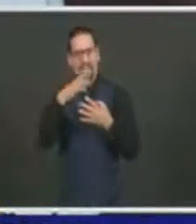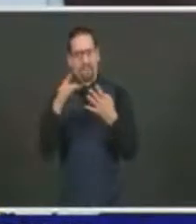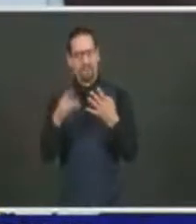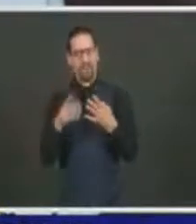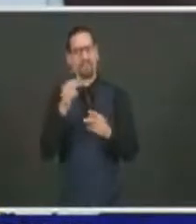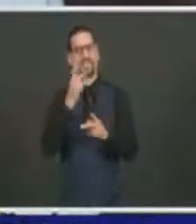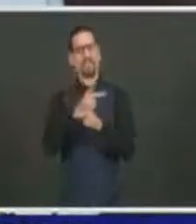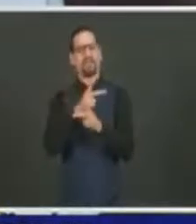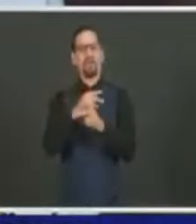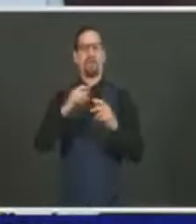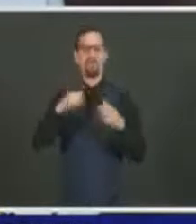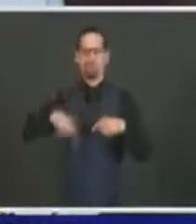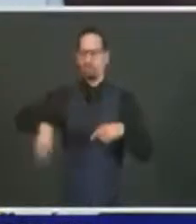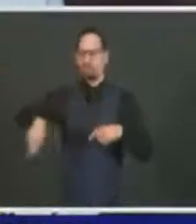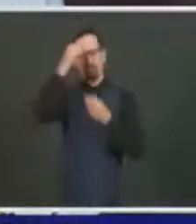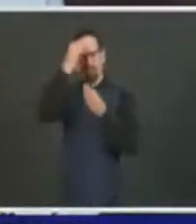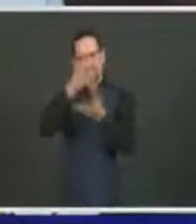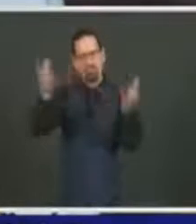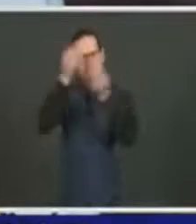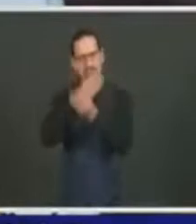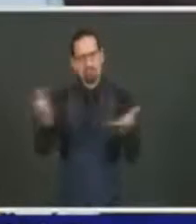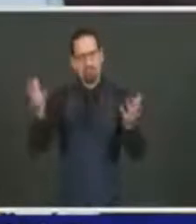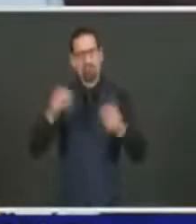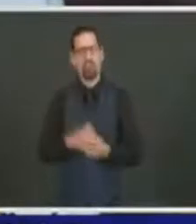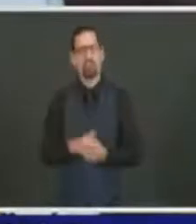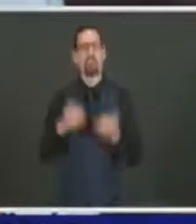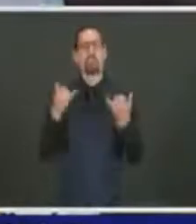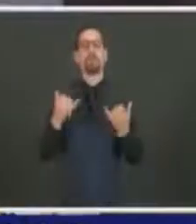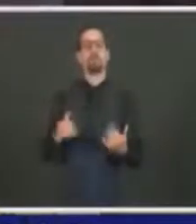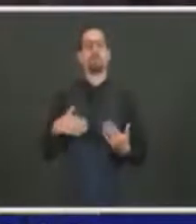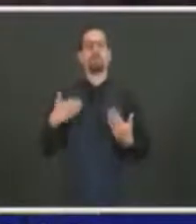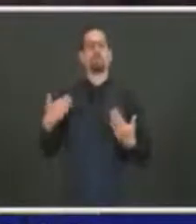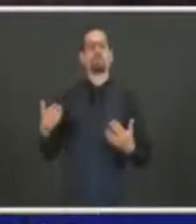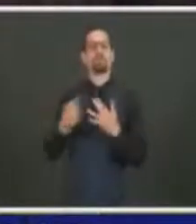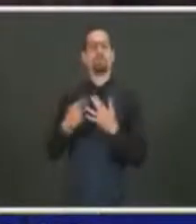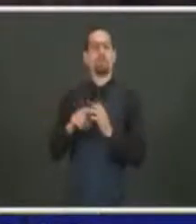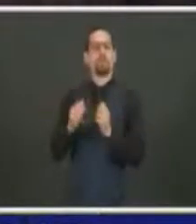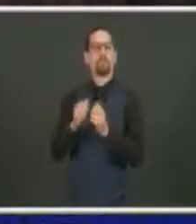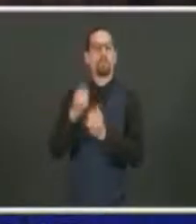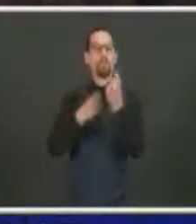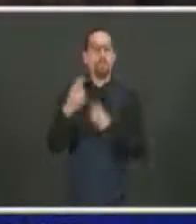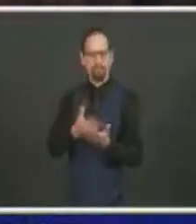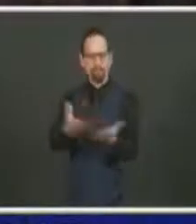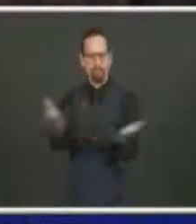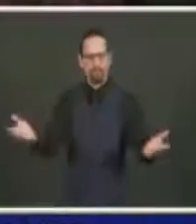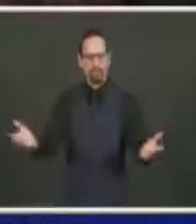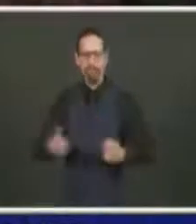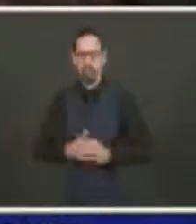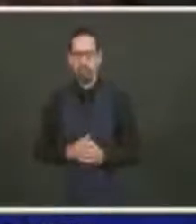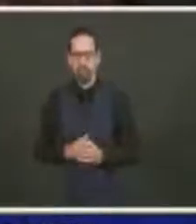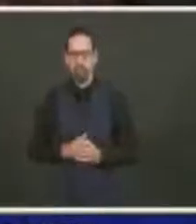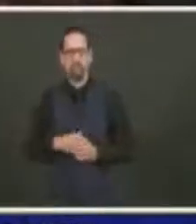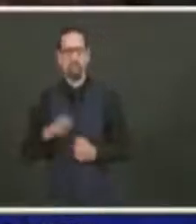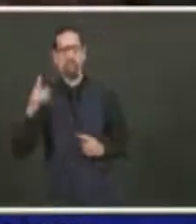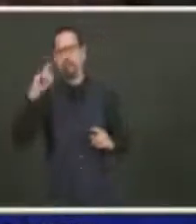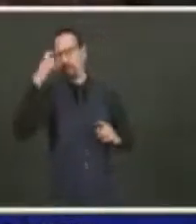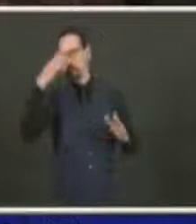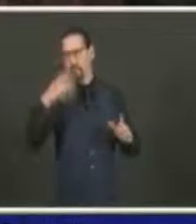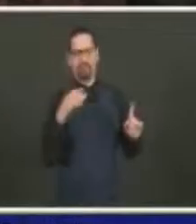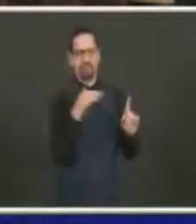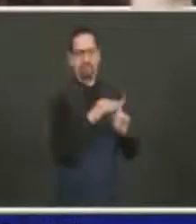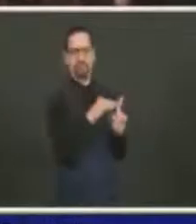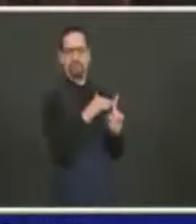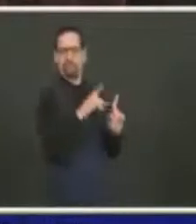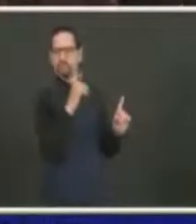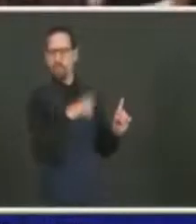that, we will get started with questions. Governor, on the travel restrictions, a couple of questions, and sorry if I missed this. For